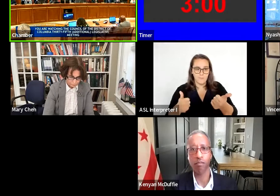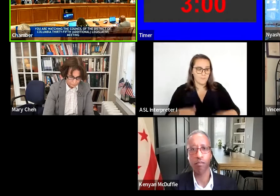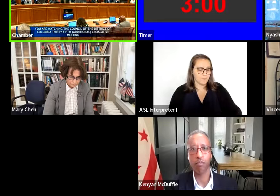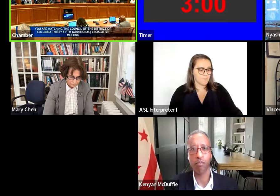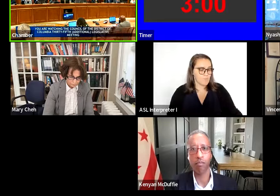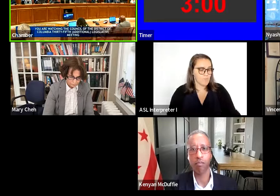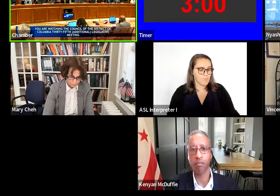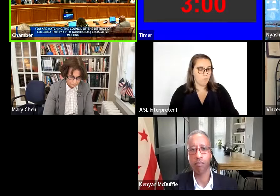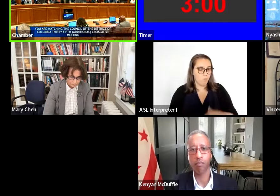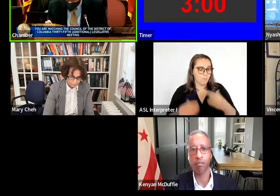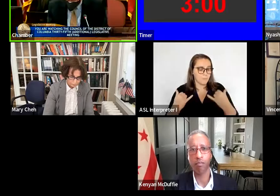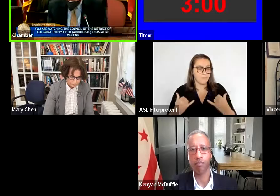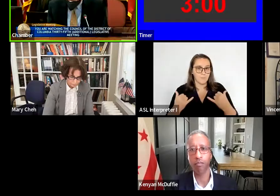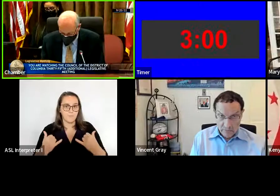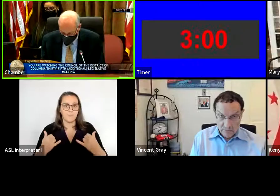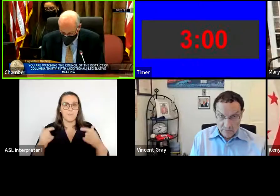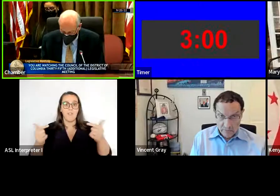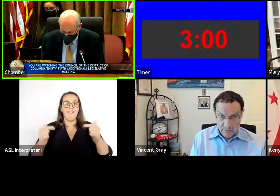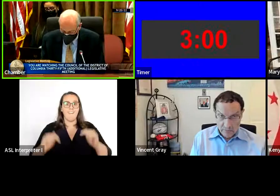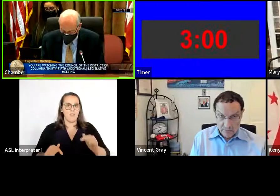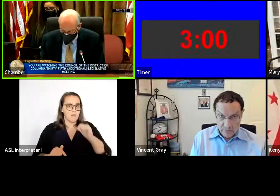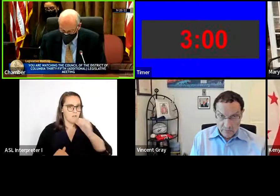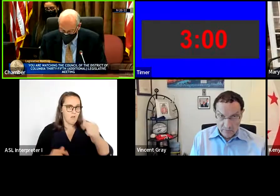We'll turn now to the non-consent agenda.